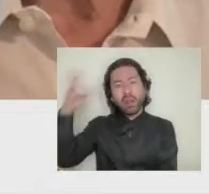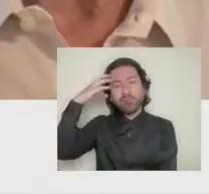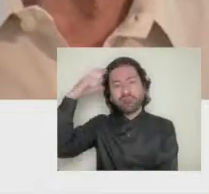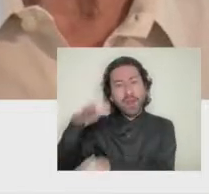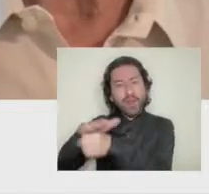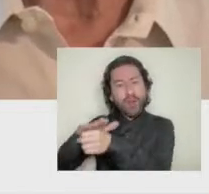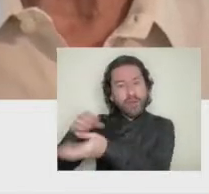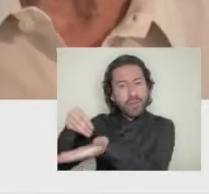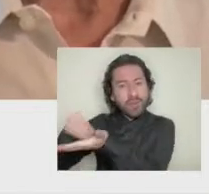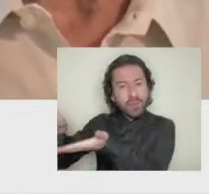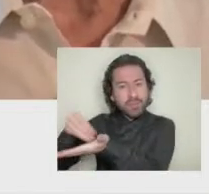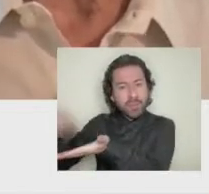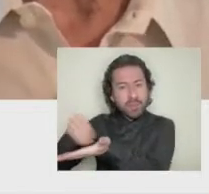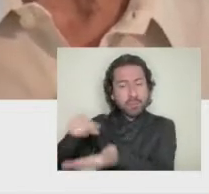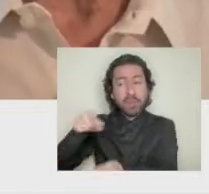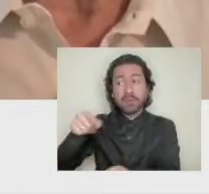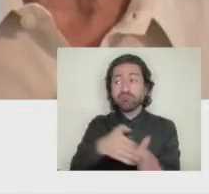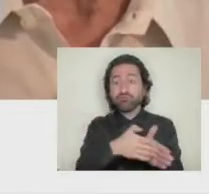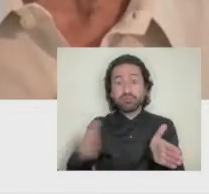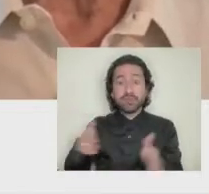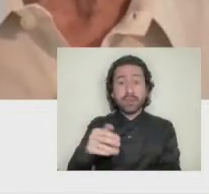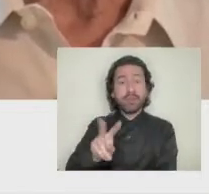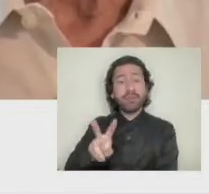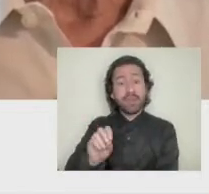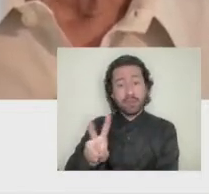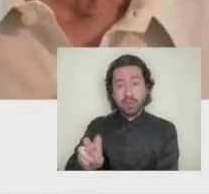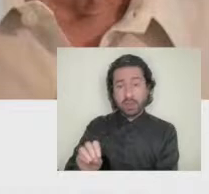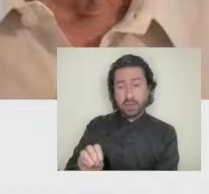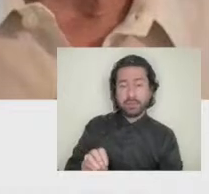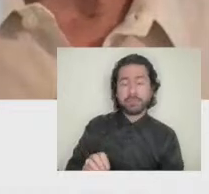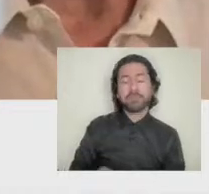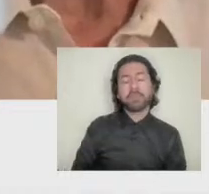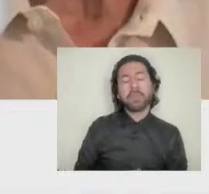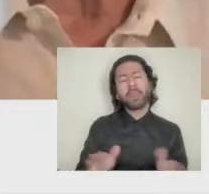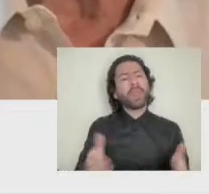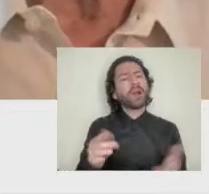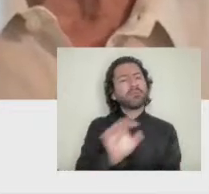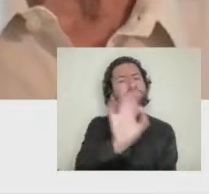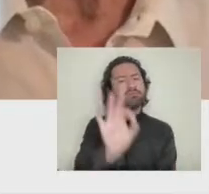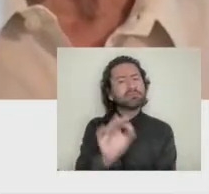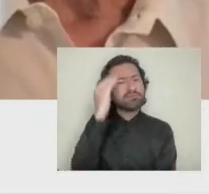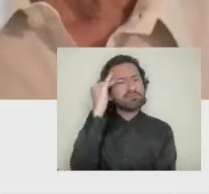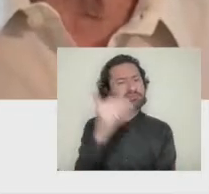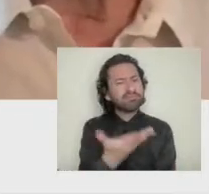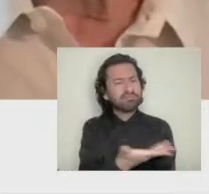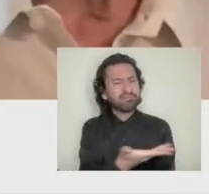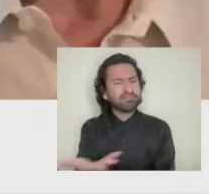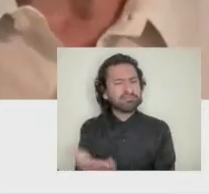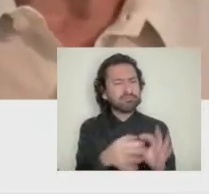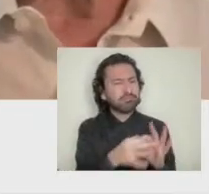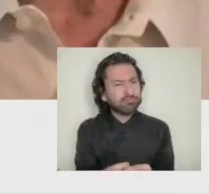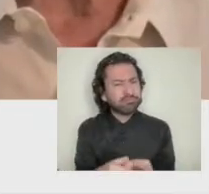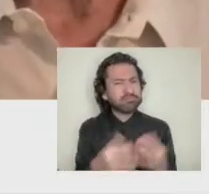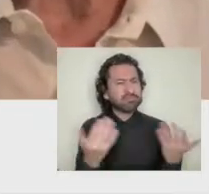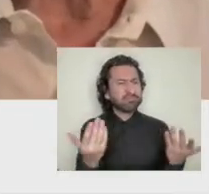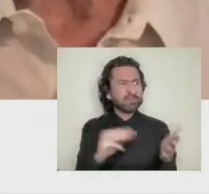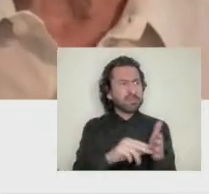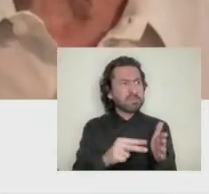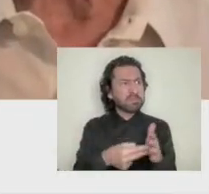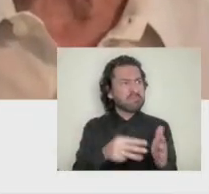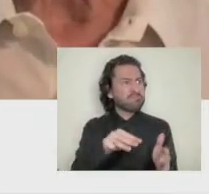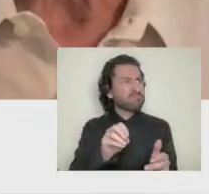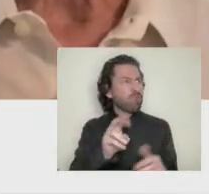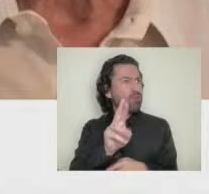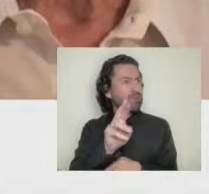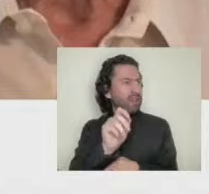In what moral universe could that be justified? The sicker the community, the more money we'll take away